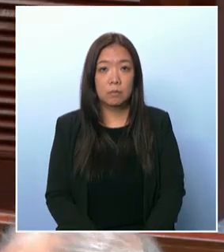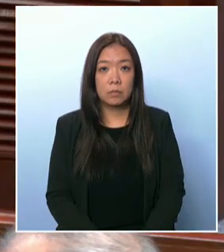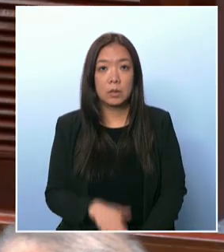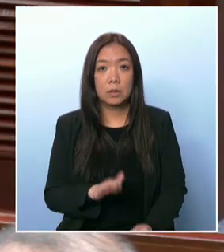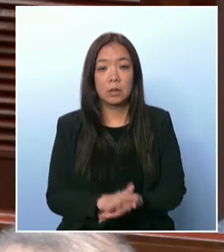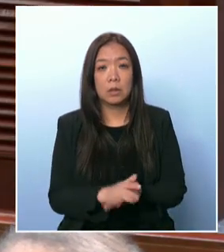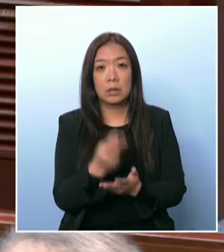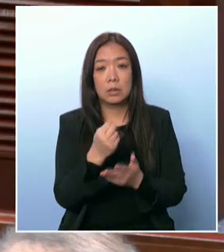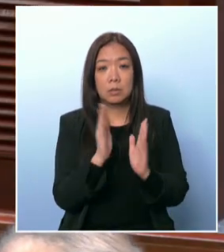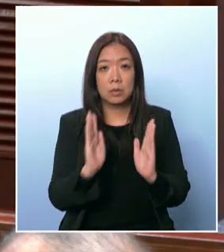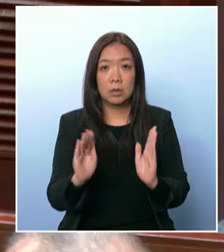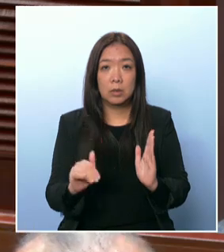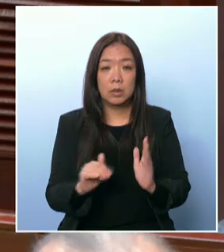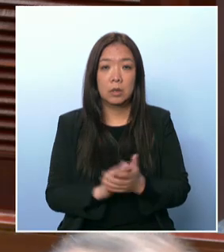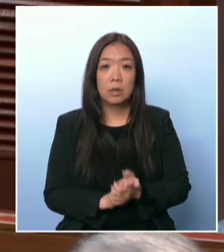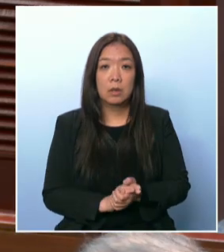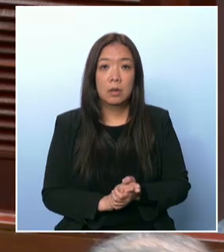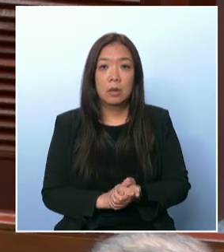Chairman.